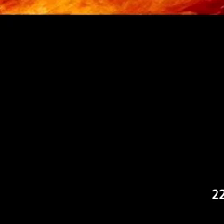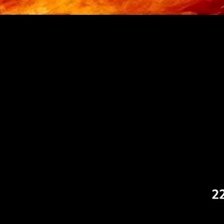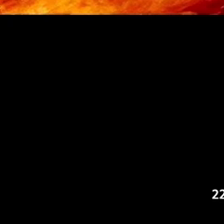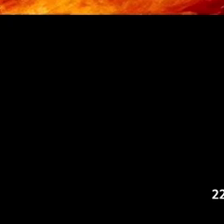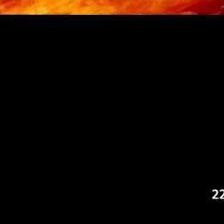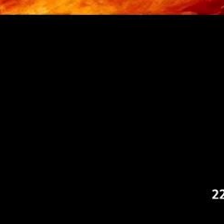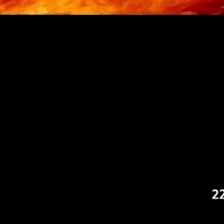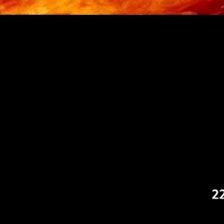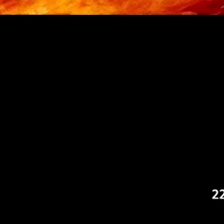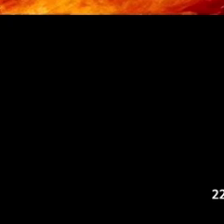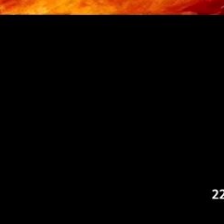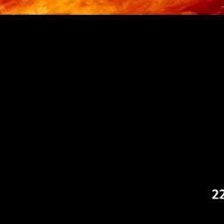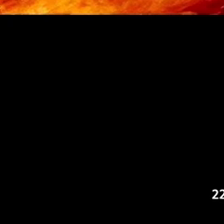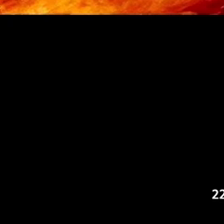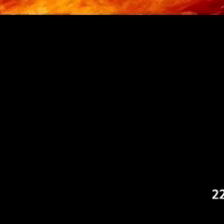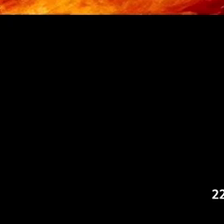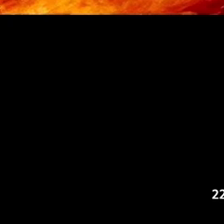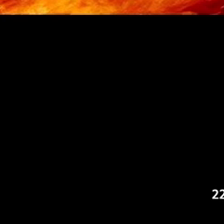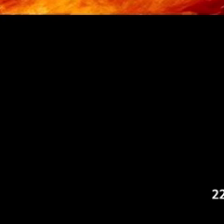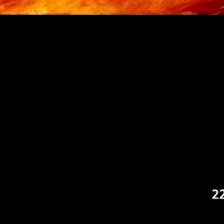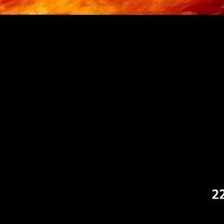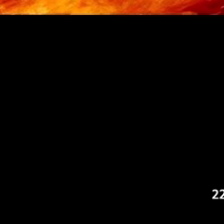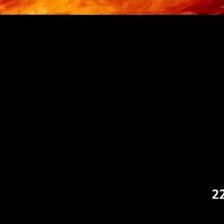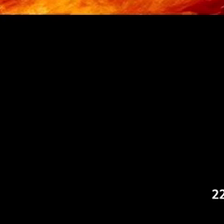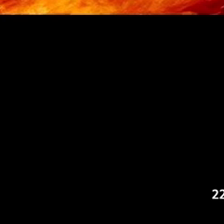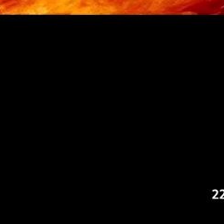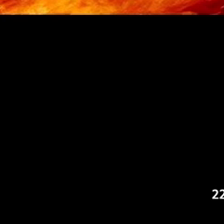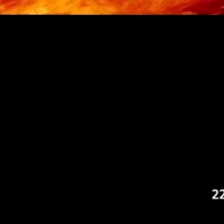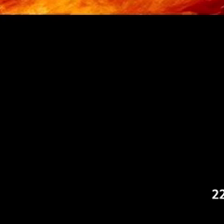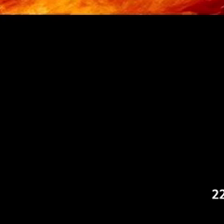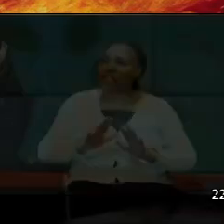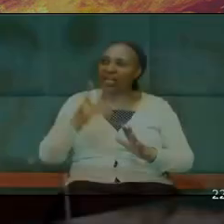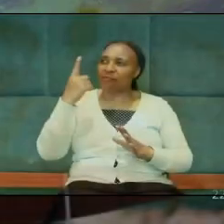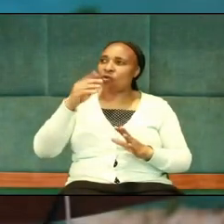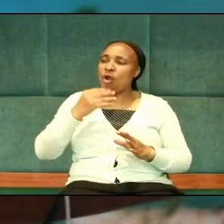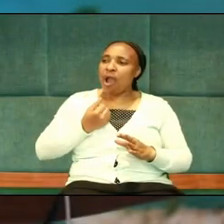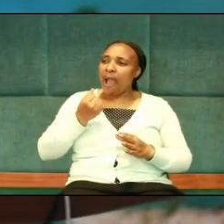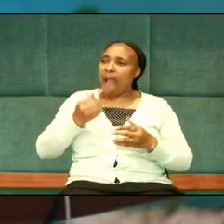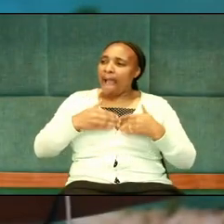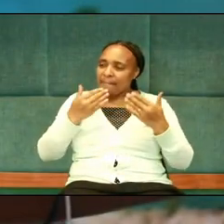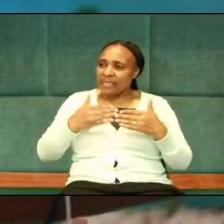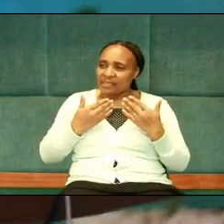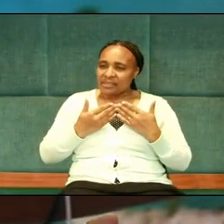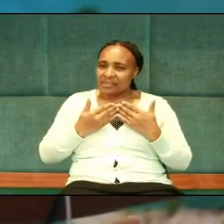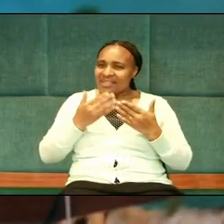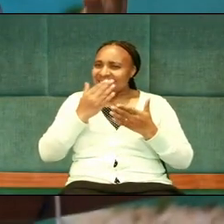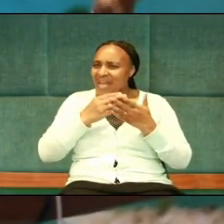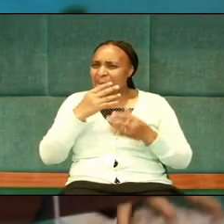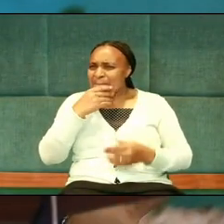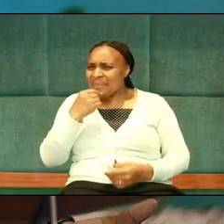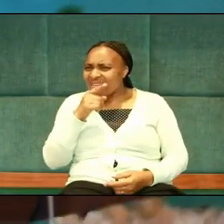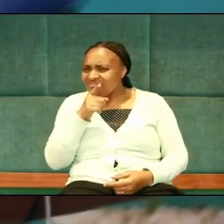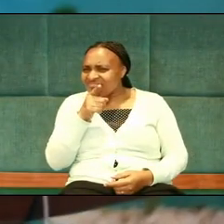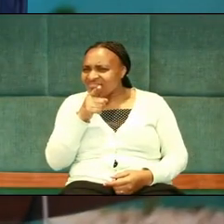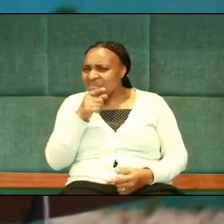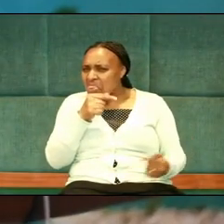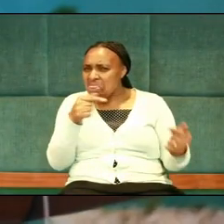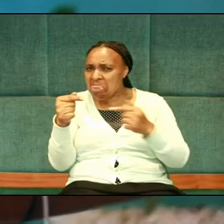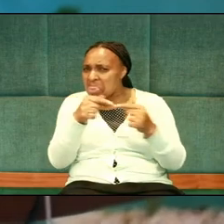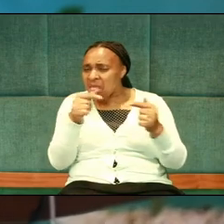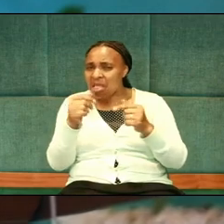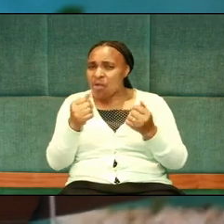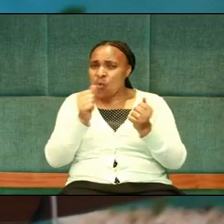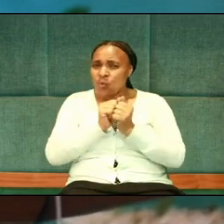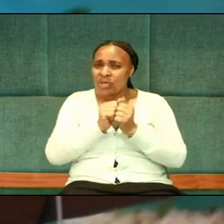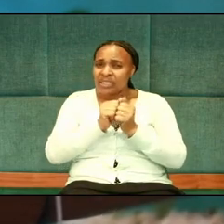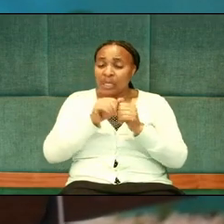ventures that are necessary for her happiness? Some men are threatened by the advances and the progress of